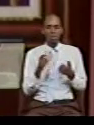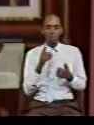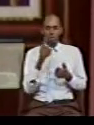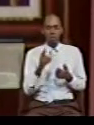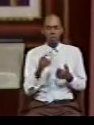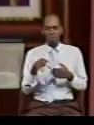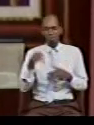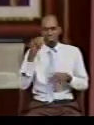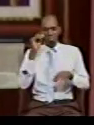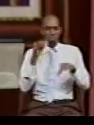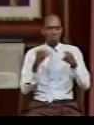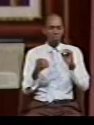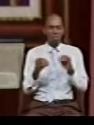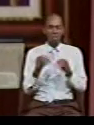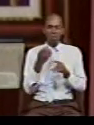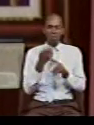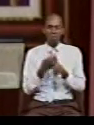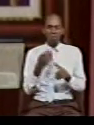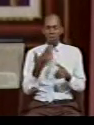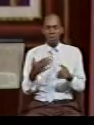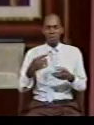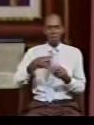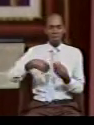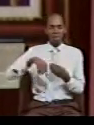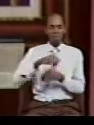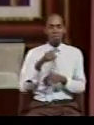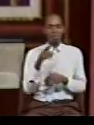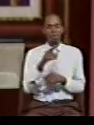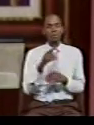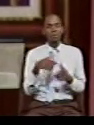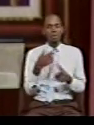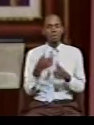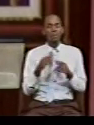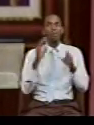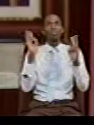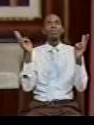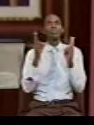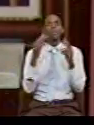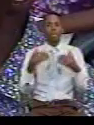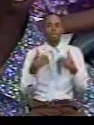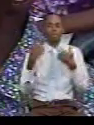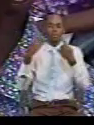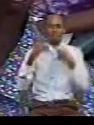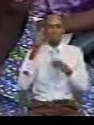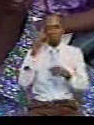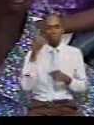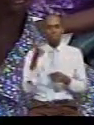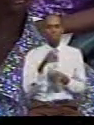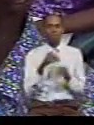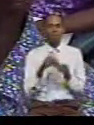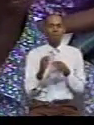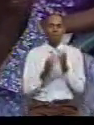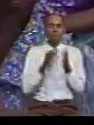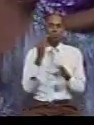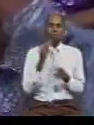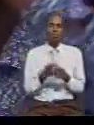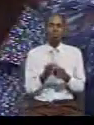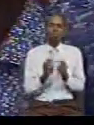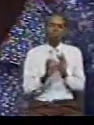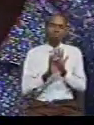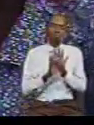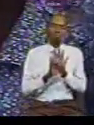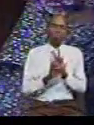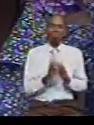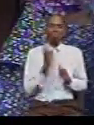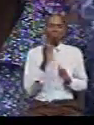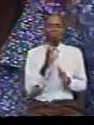you, victory has come in Jesus' name. What if you're persecuted